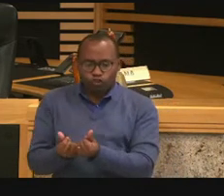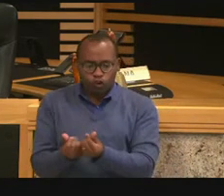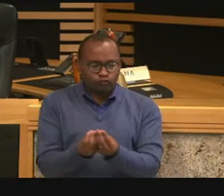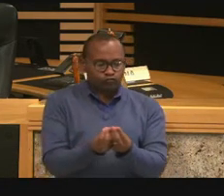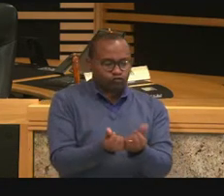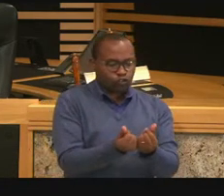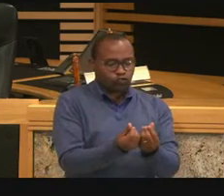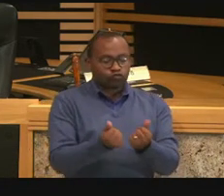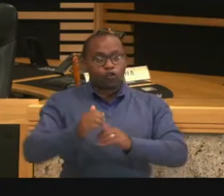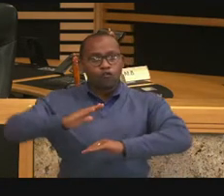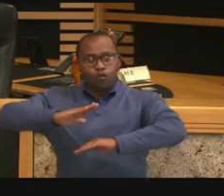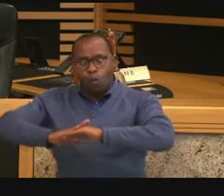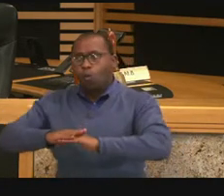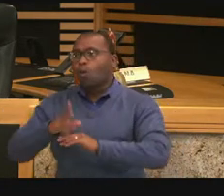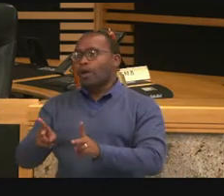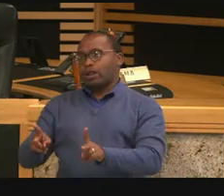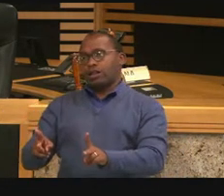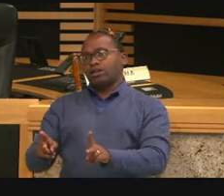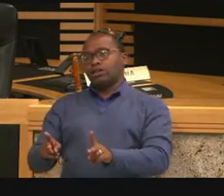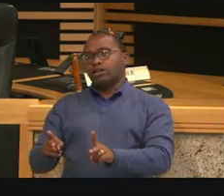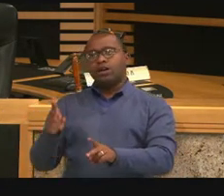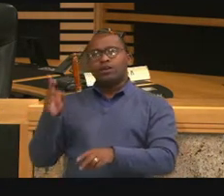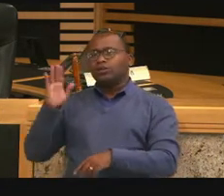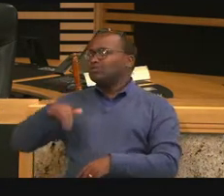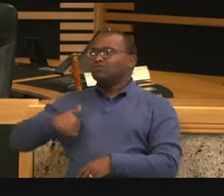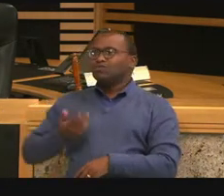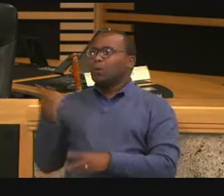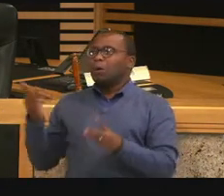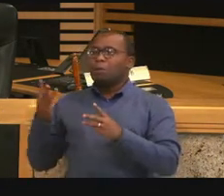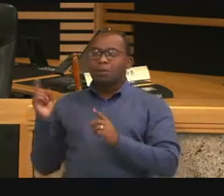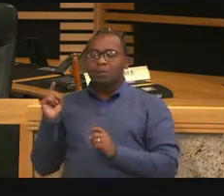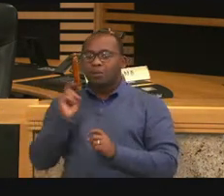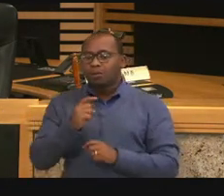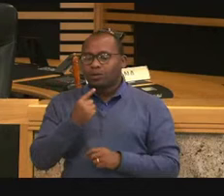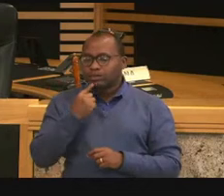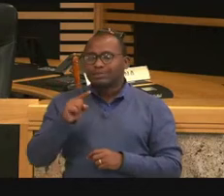authority to intervene on the ground.